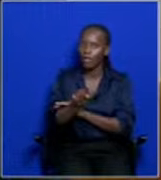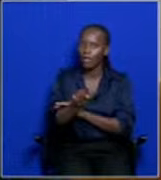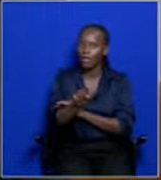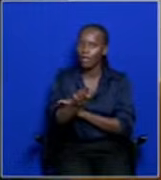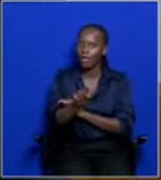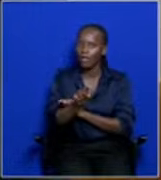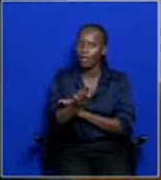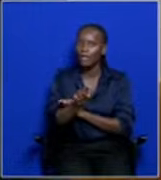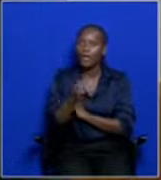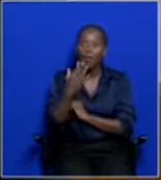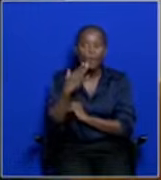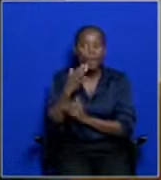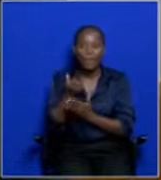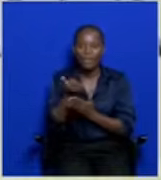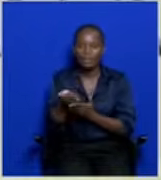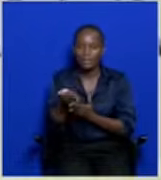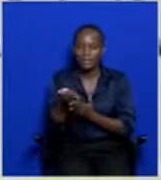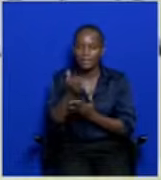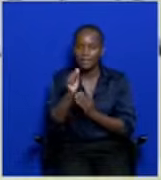portion. Thank